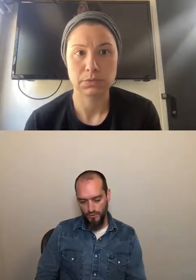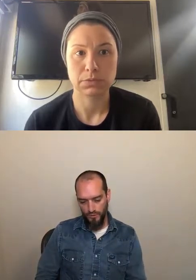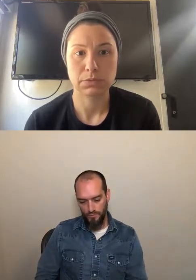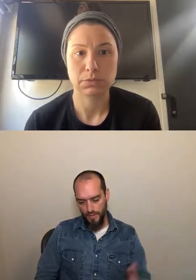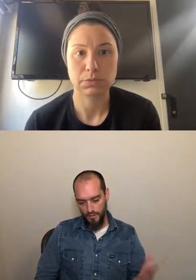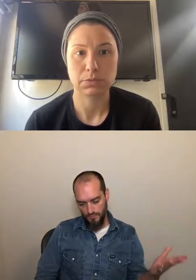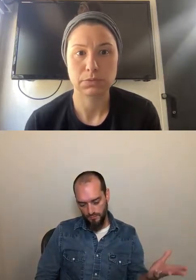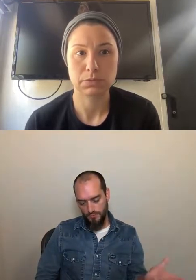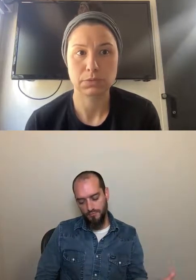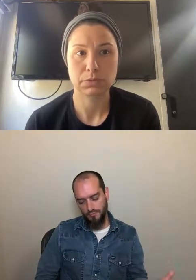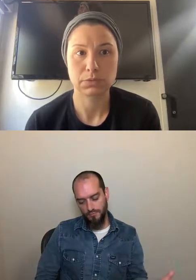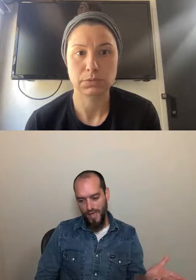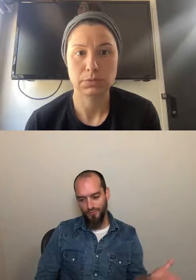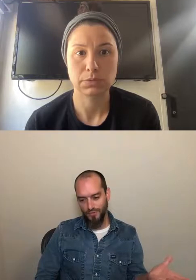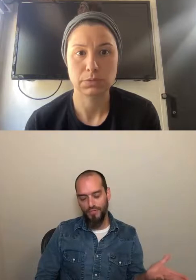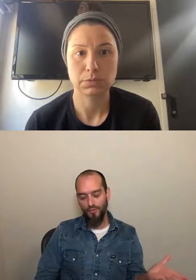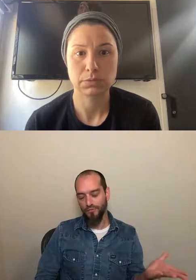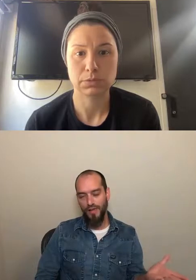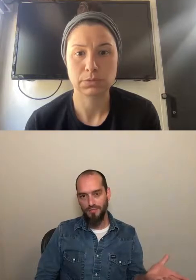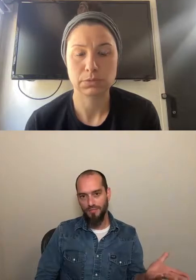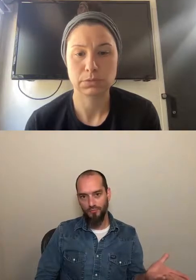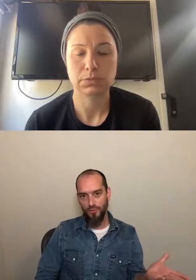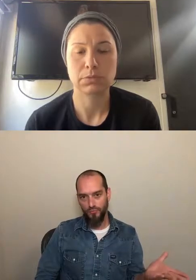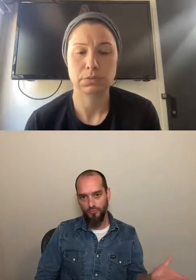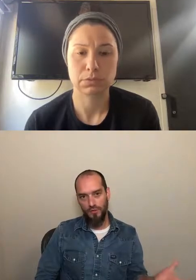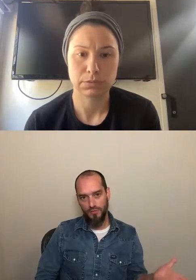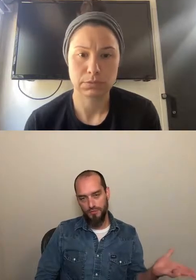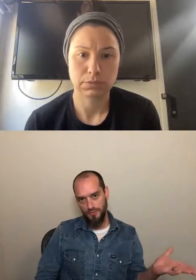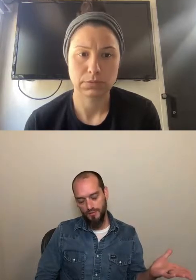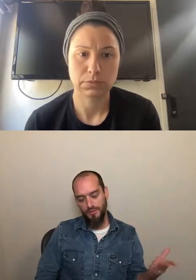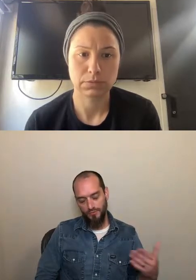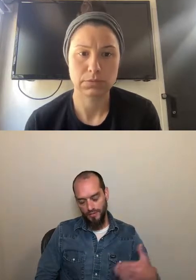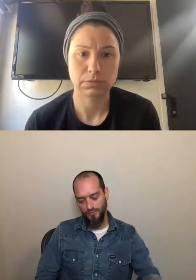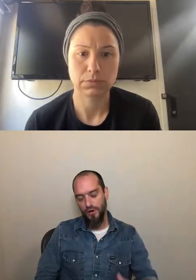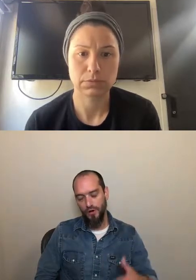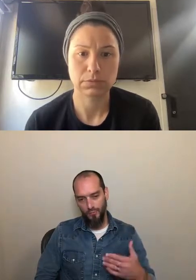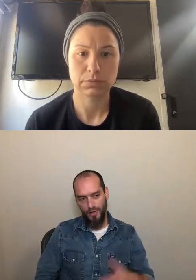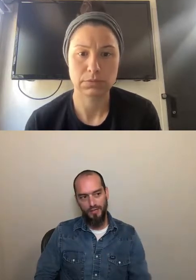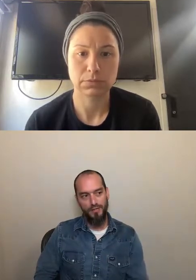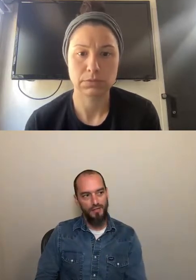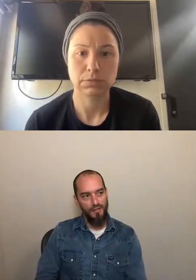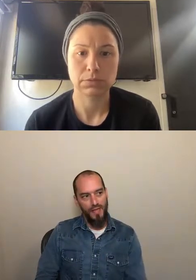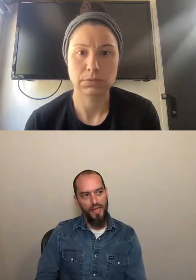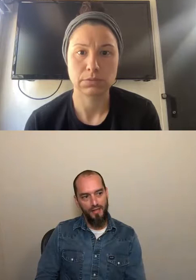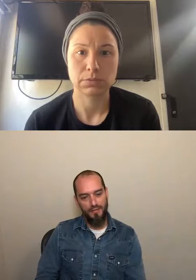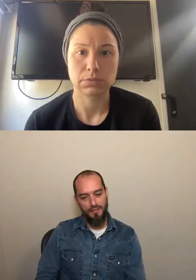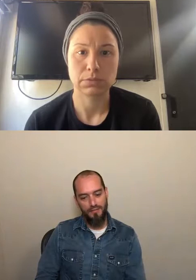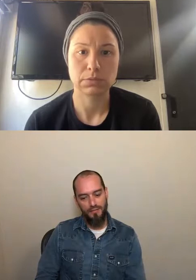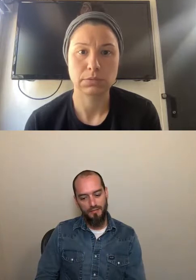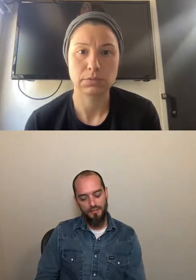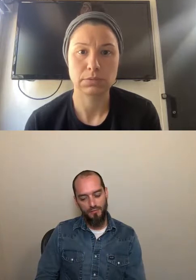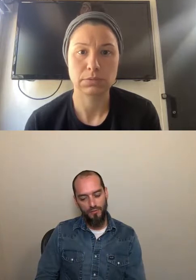So we learned about the adverse health effects of mold first, found out the hard way.